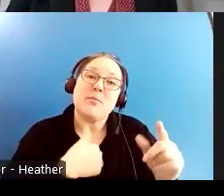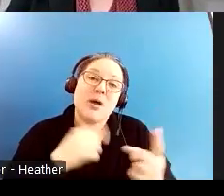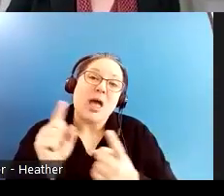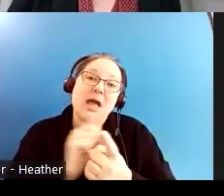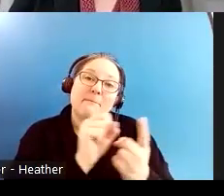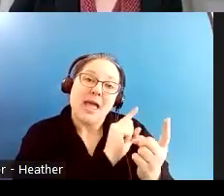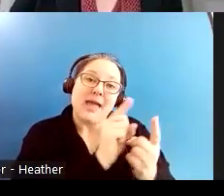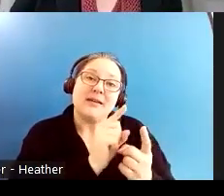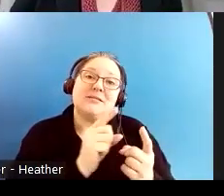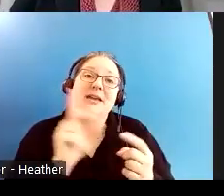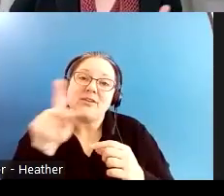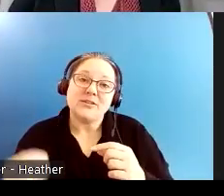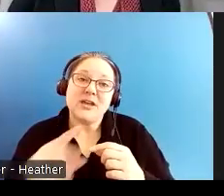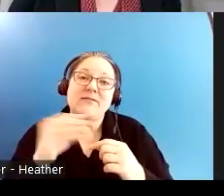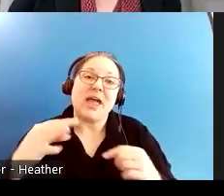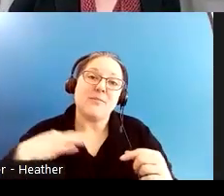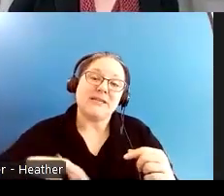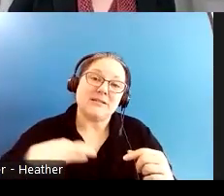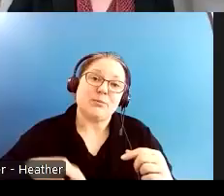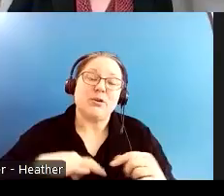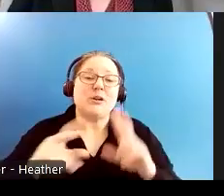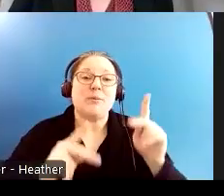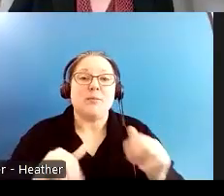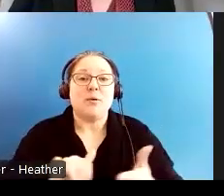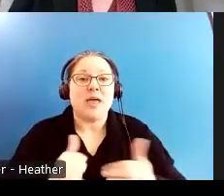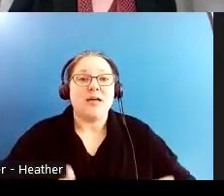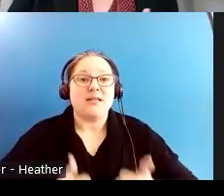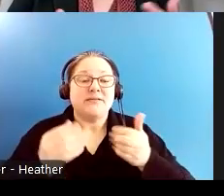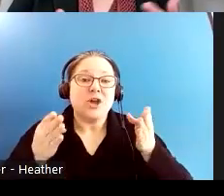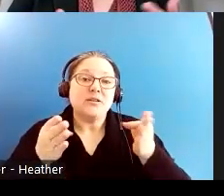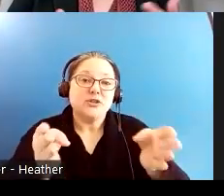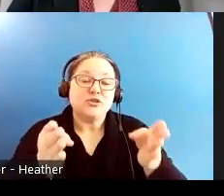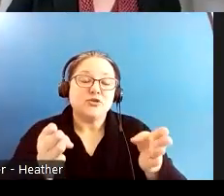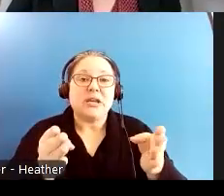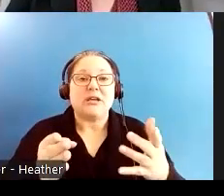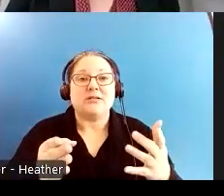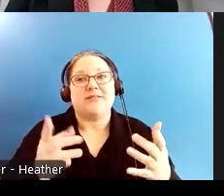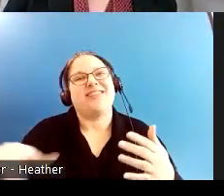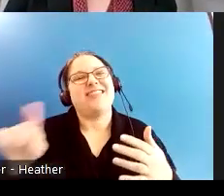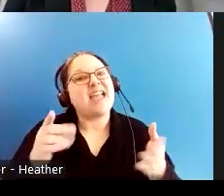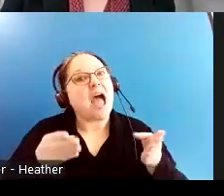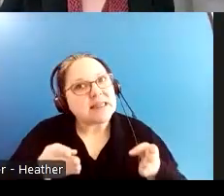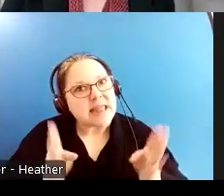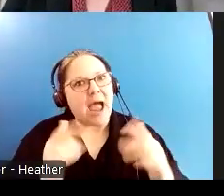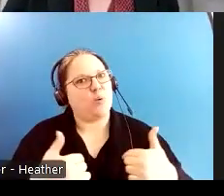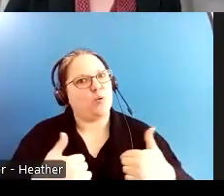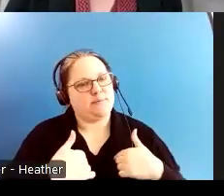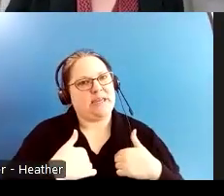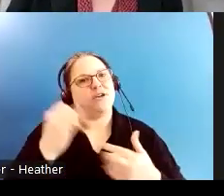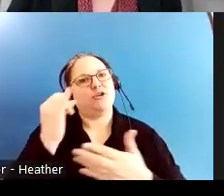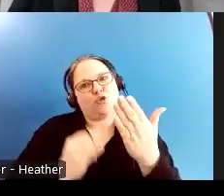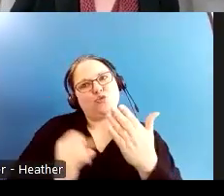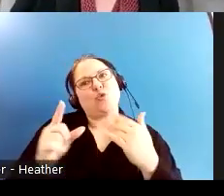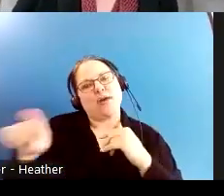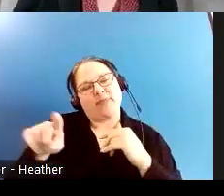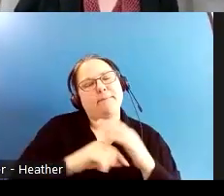from Pittsburgh, of folks that were living outside and were gracious enough to allow me to draw and paint them